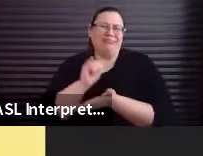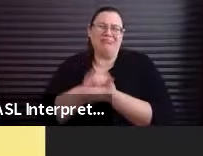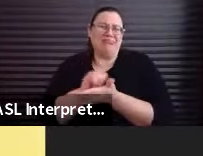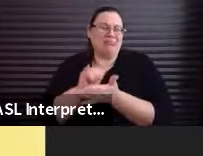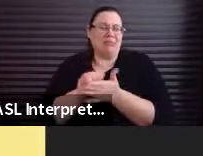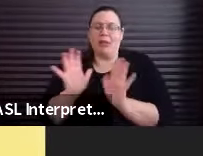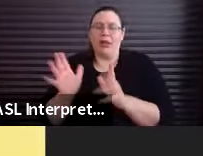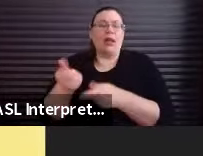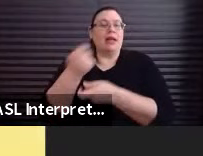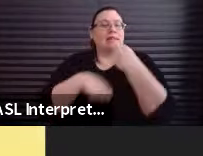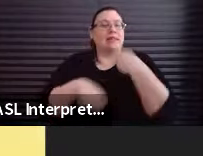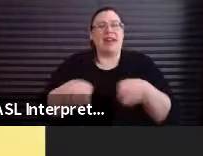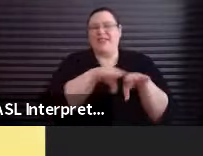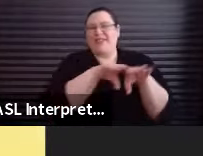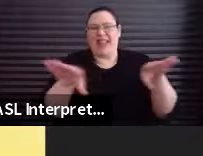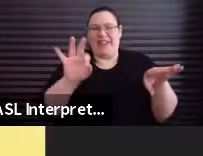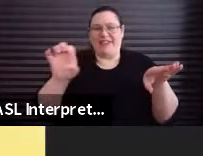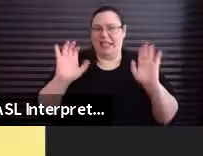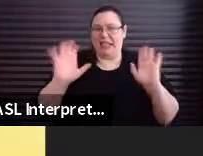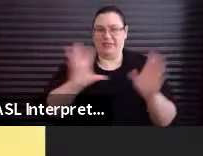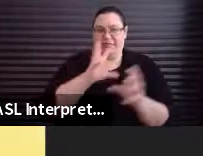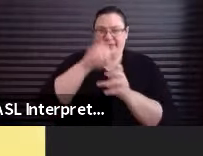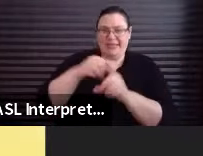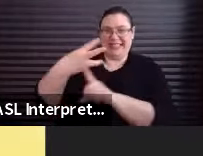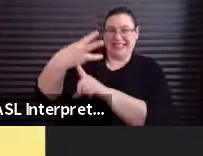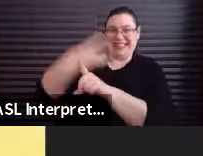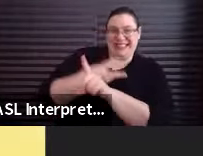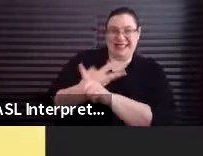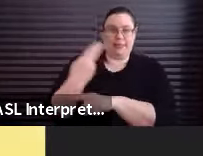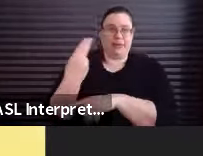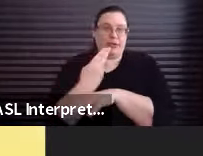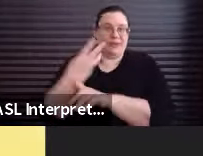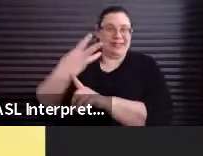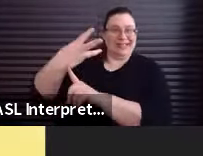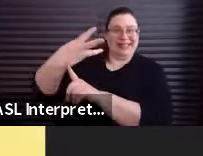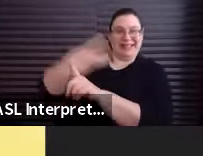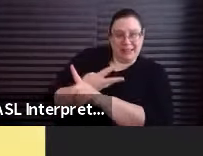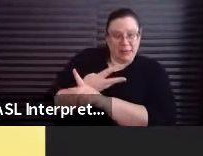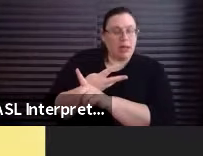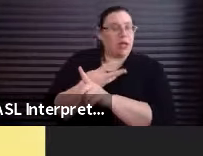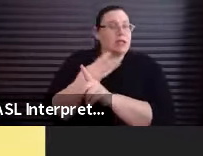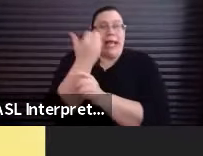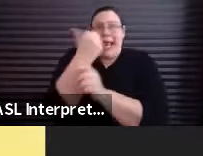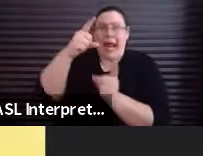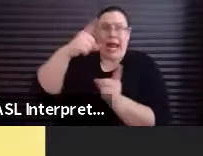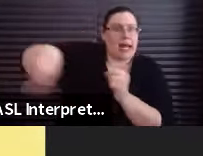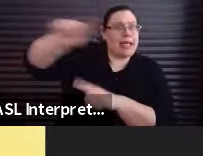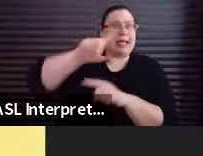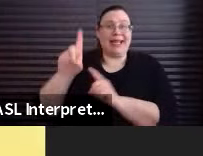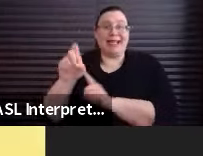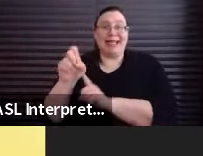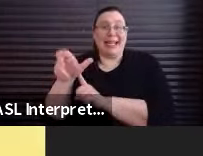a flat fee that covers 6 months of use, and it can be used by any of these dealers. Next